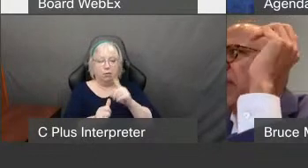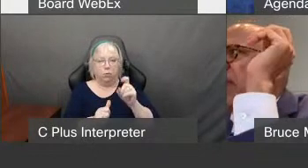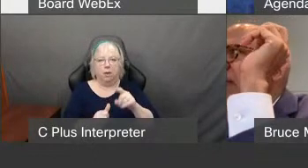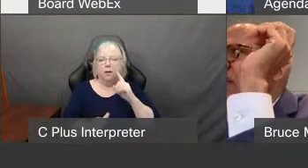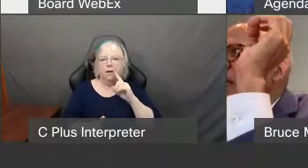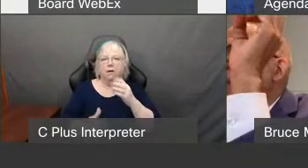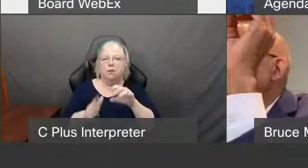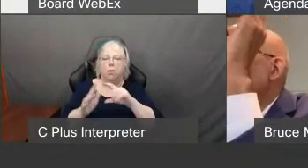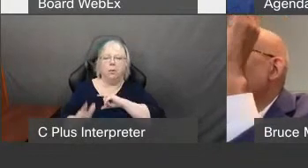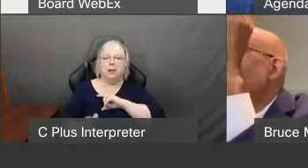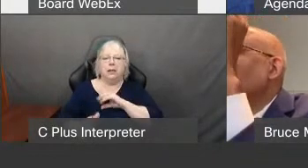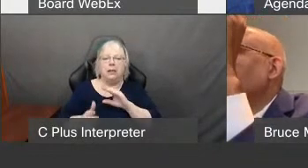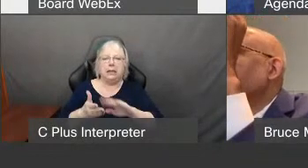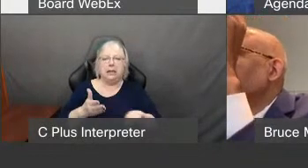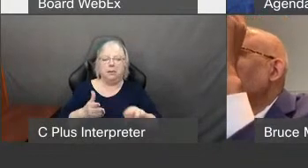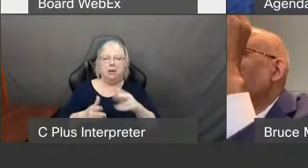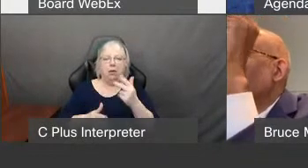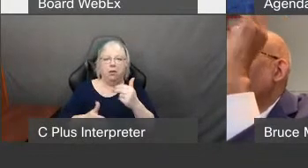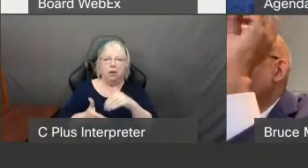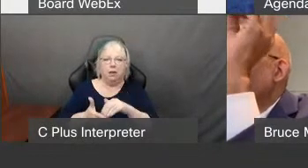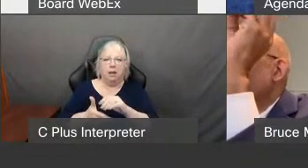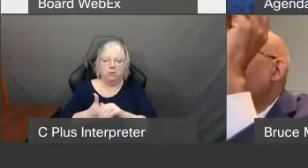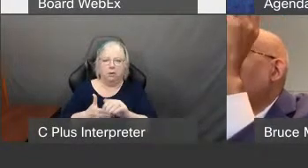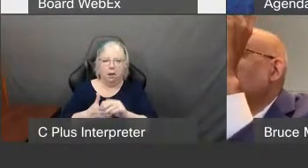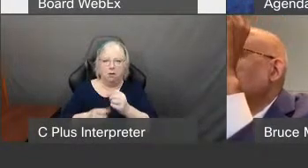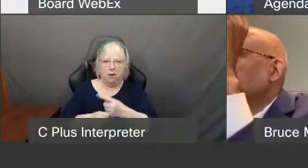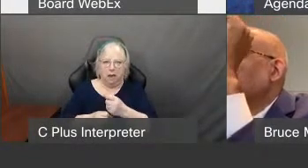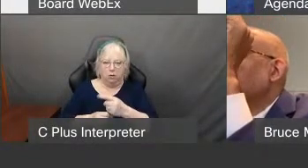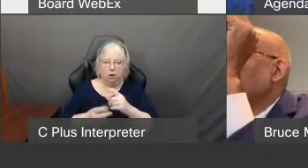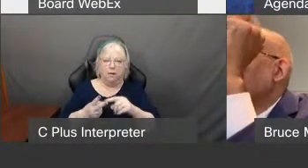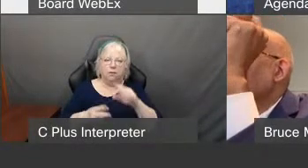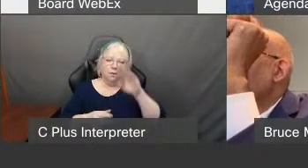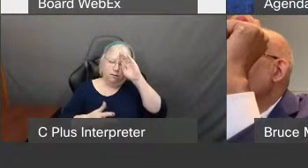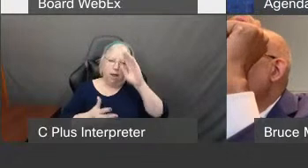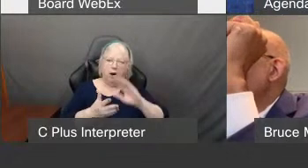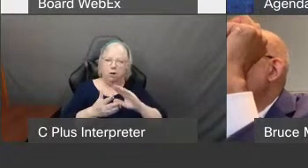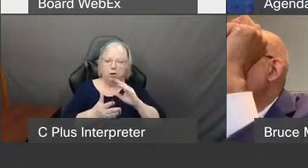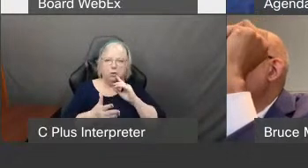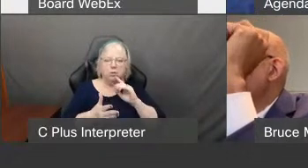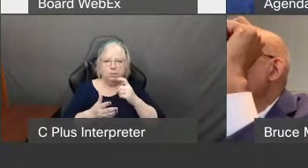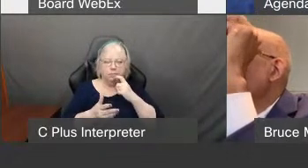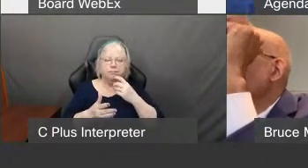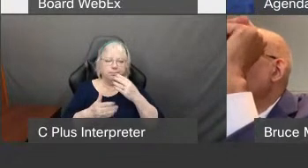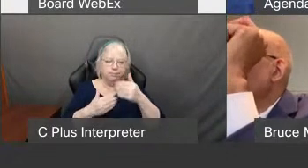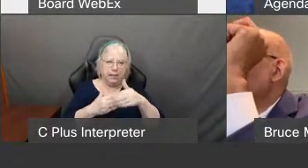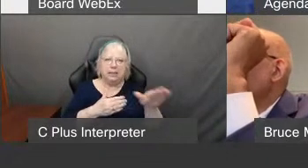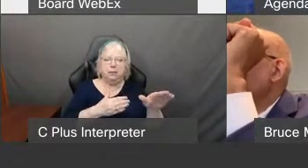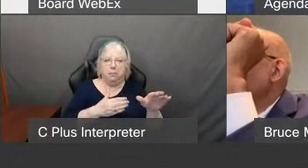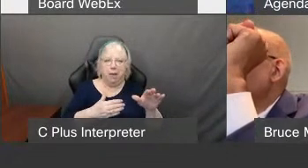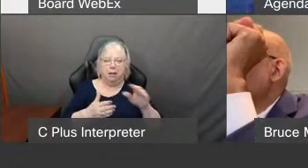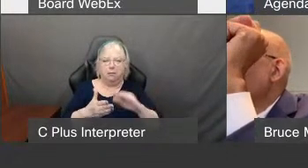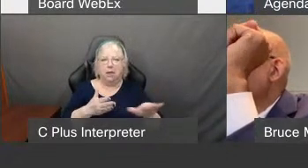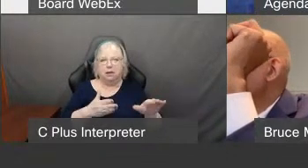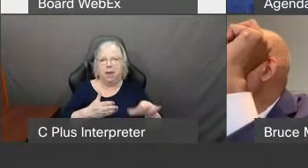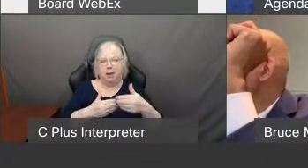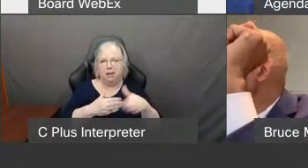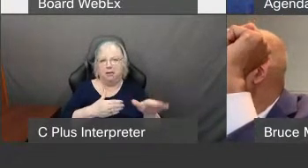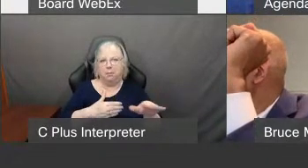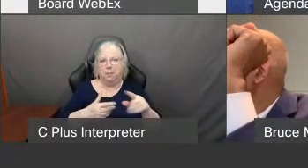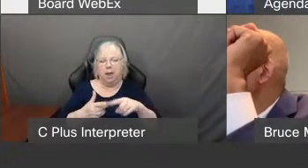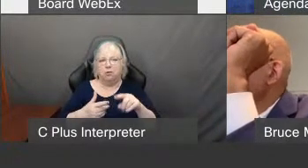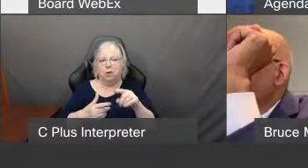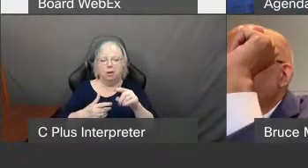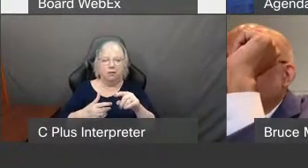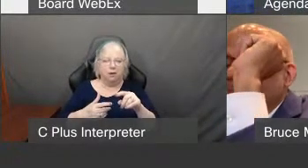it's $13,000 annually. And for fire dispatch, it's $10,000 annually to Kamak Village.